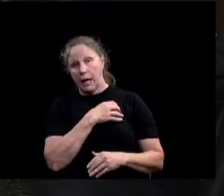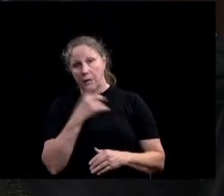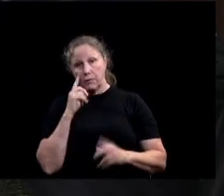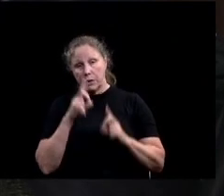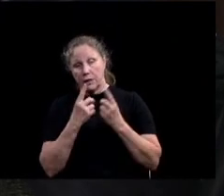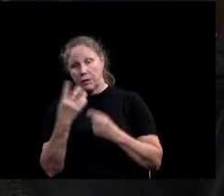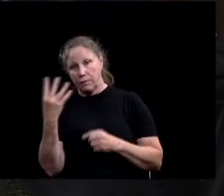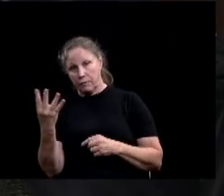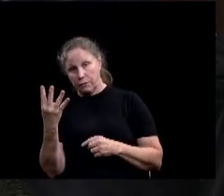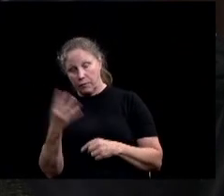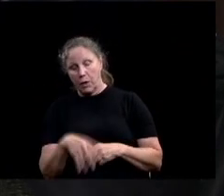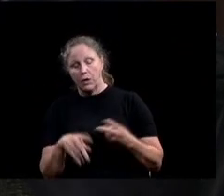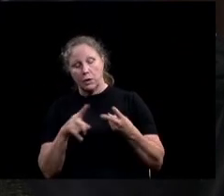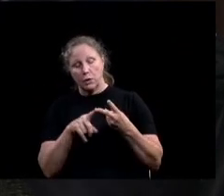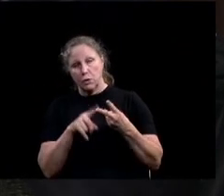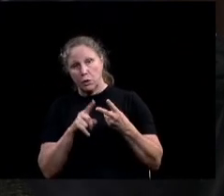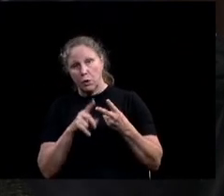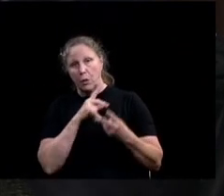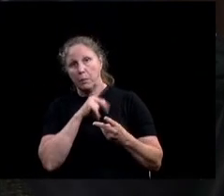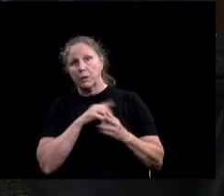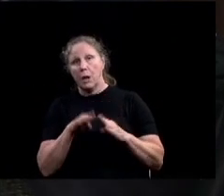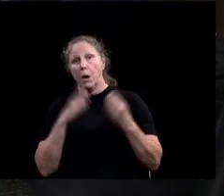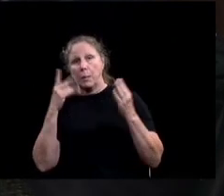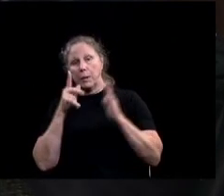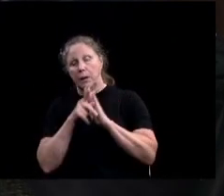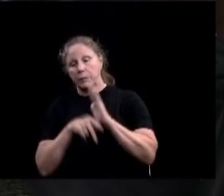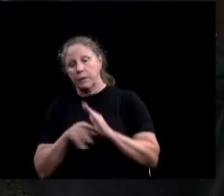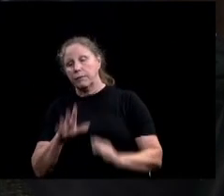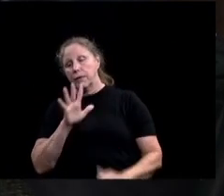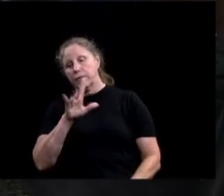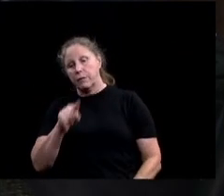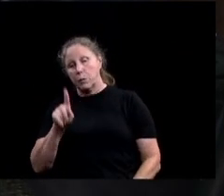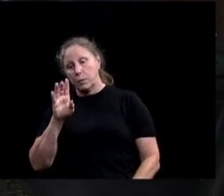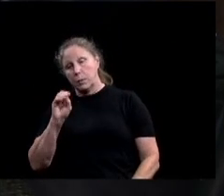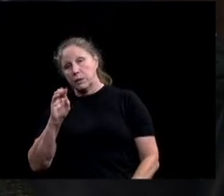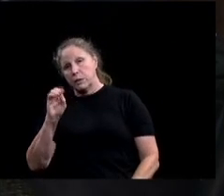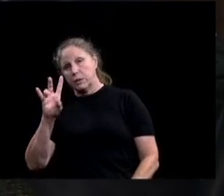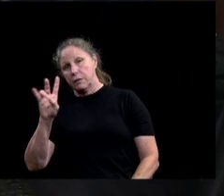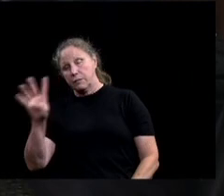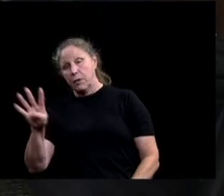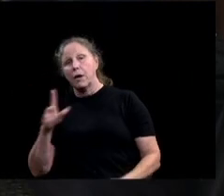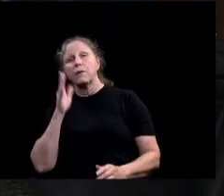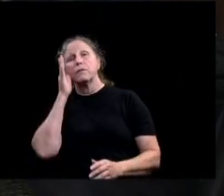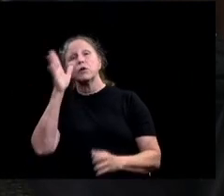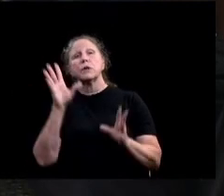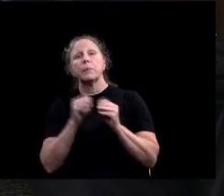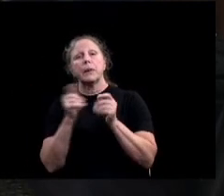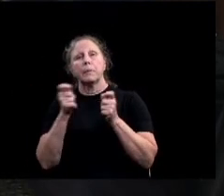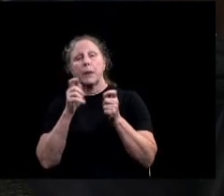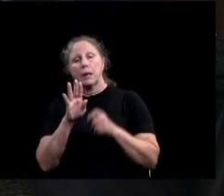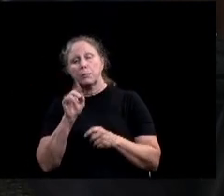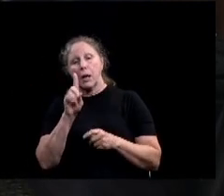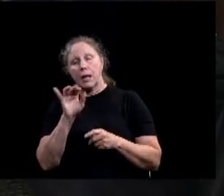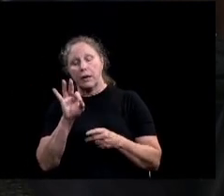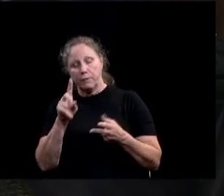Section 551.074, Future City Manager Bradley Ford. 3, Real Property, Texas Open Meetings Act,